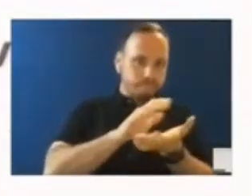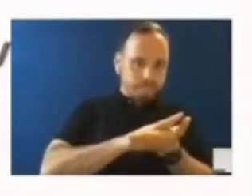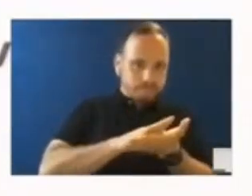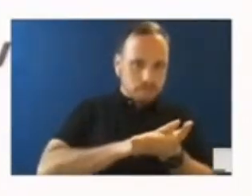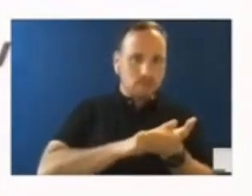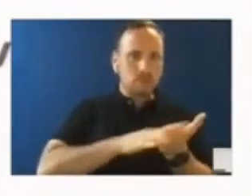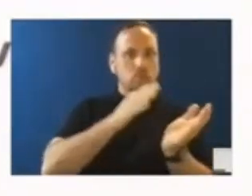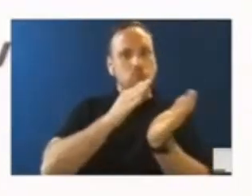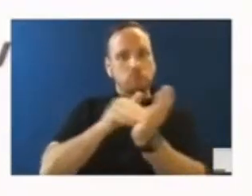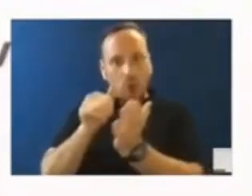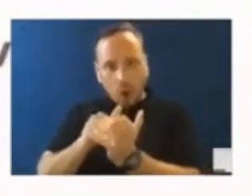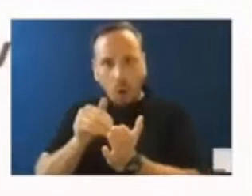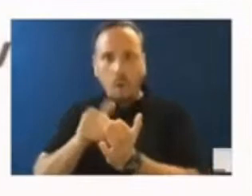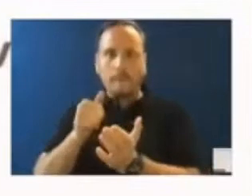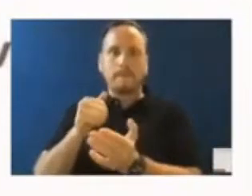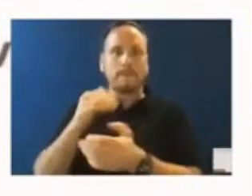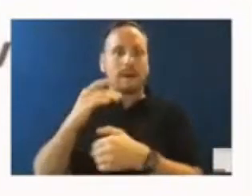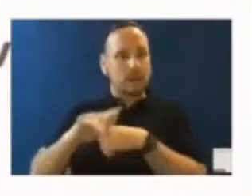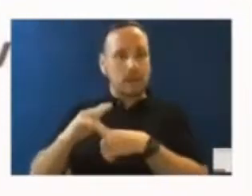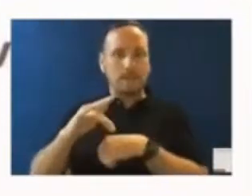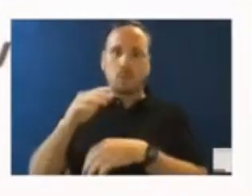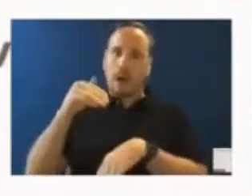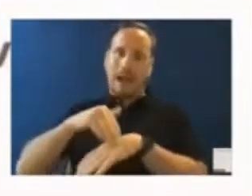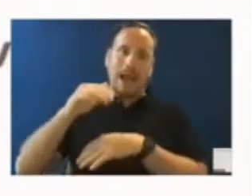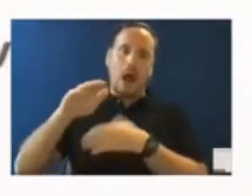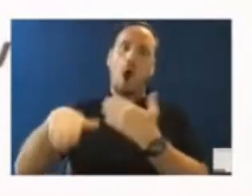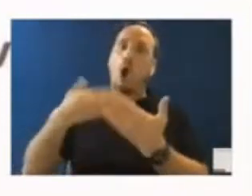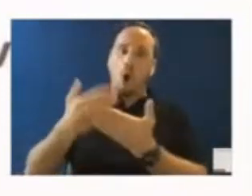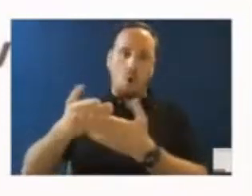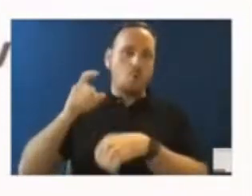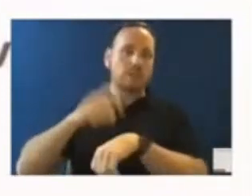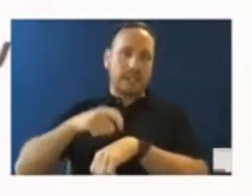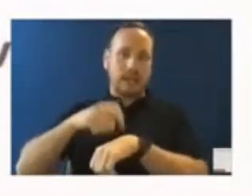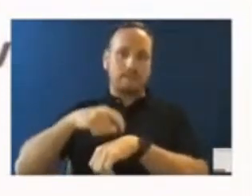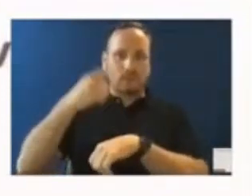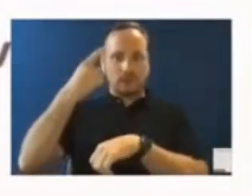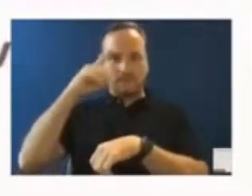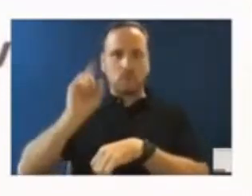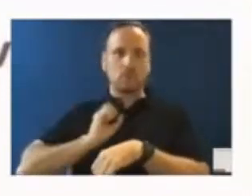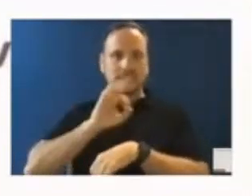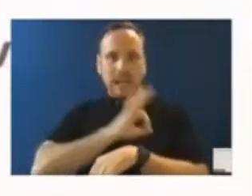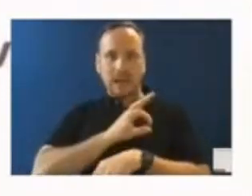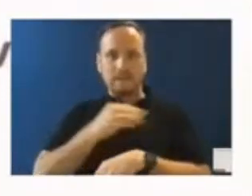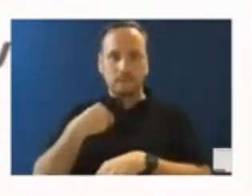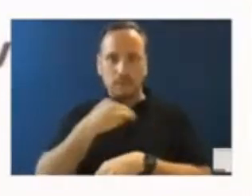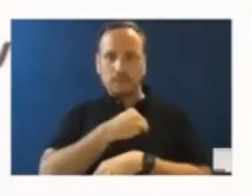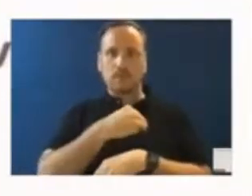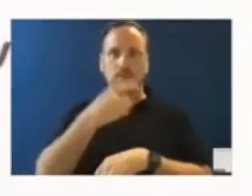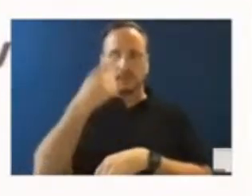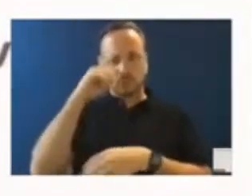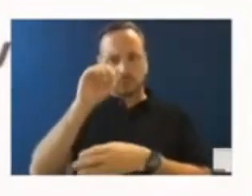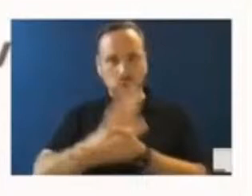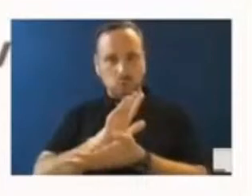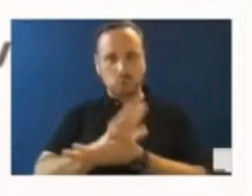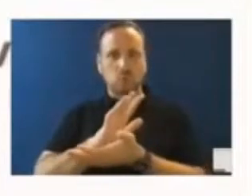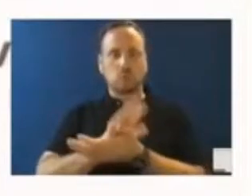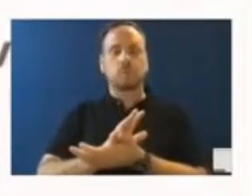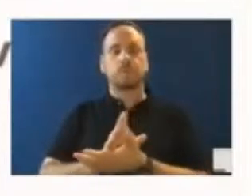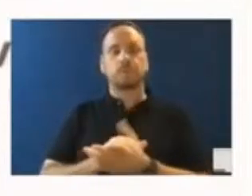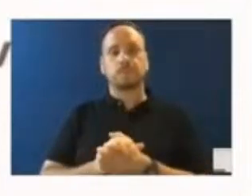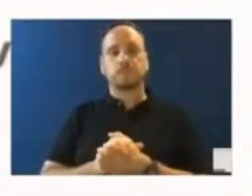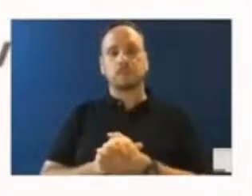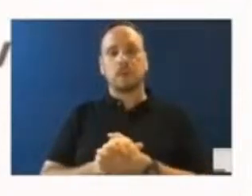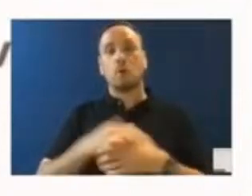available at all times for every staff member in our schools and for our visitors as they come in and out of our buildings. So right now, we